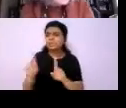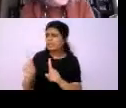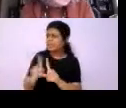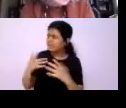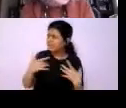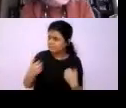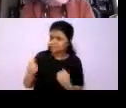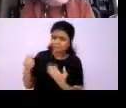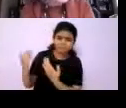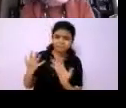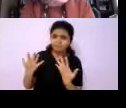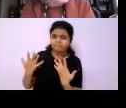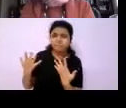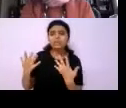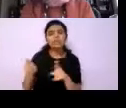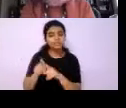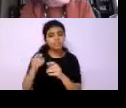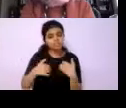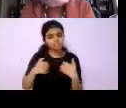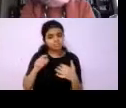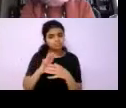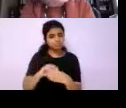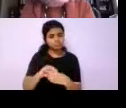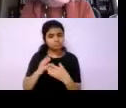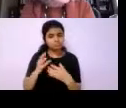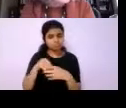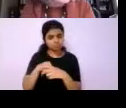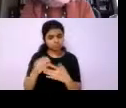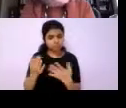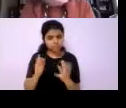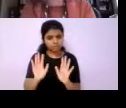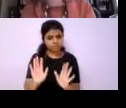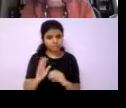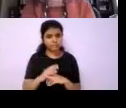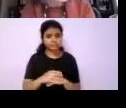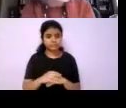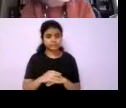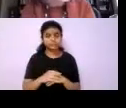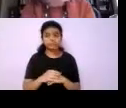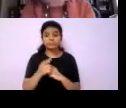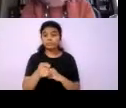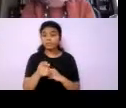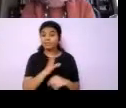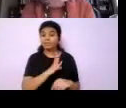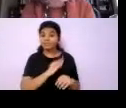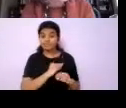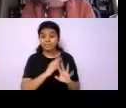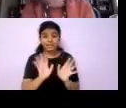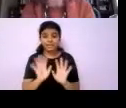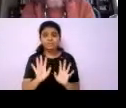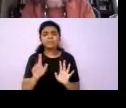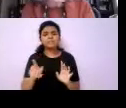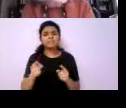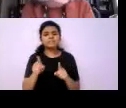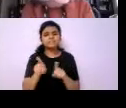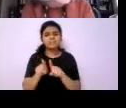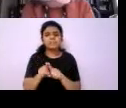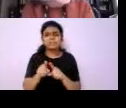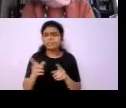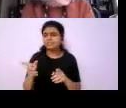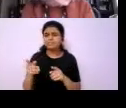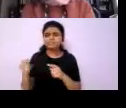the asymmetry of dependence as part of the human condition and not fear exploitation or